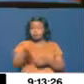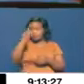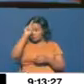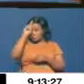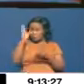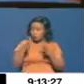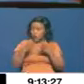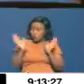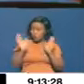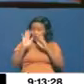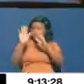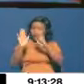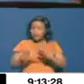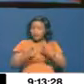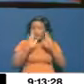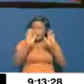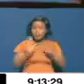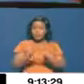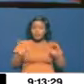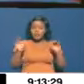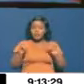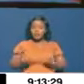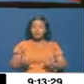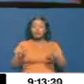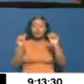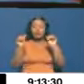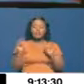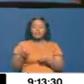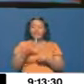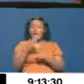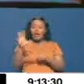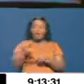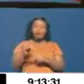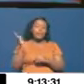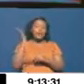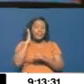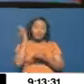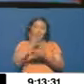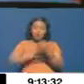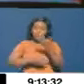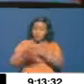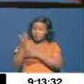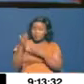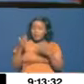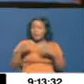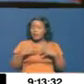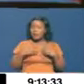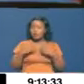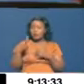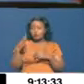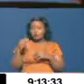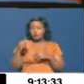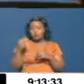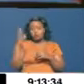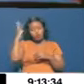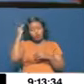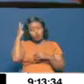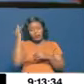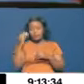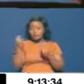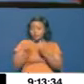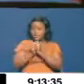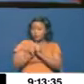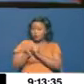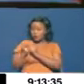Spain at the ongoing Africa Deaflympics ball games qualifiers by thrashing Somaliland 10-1 in a one-sided Group D